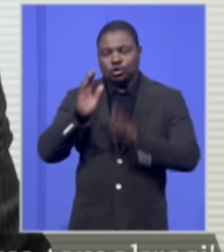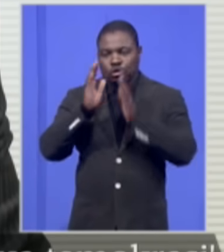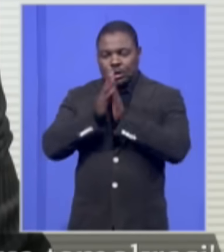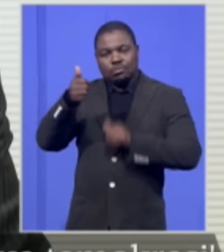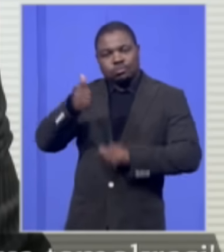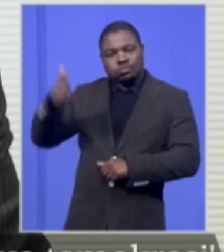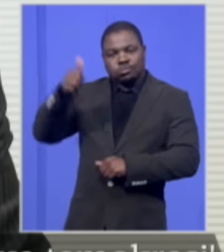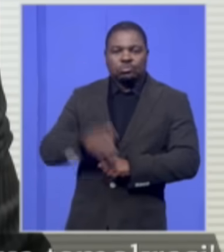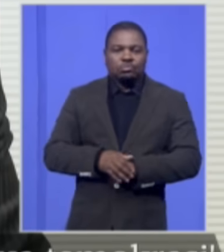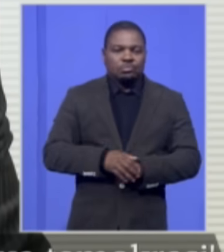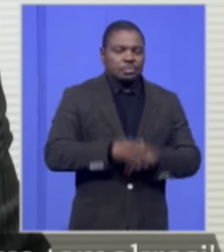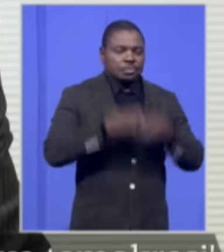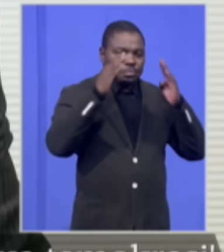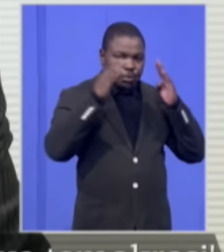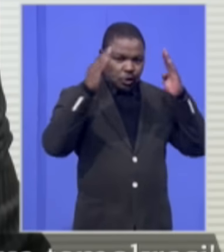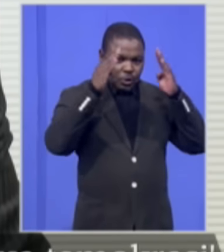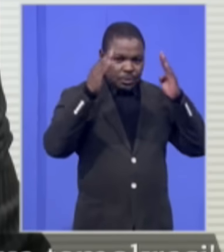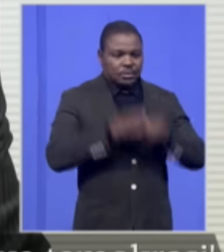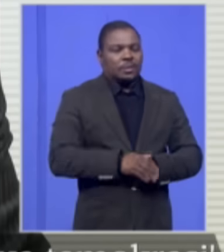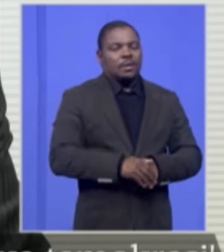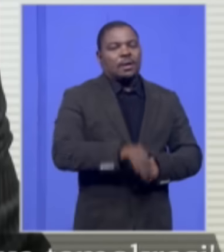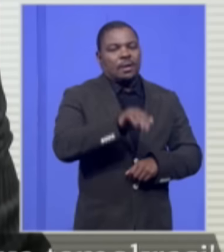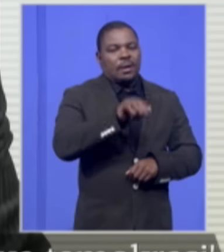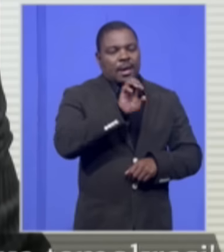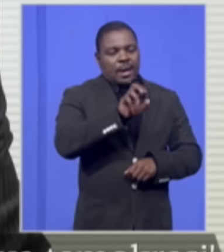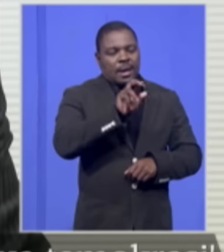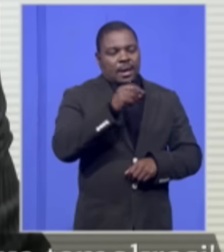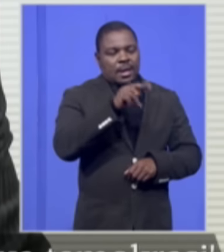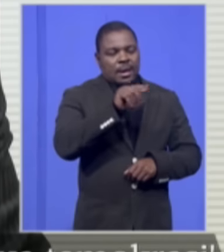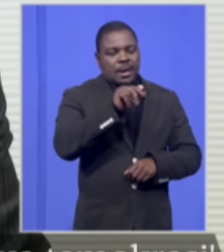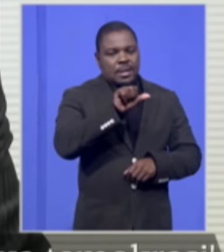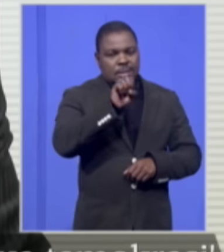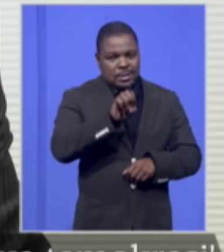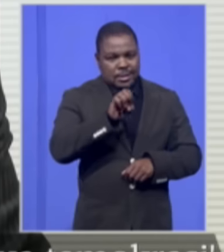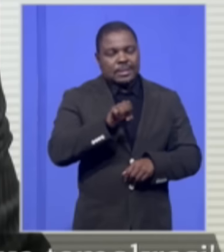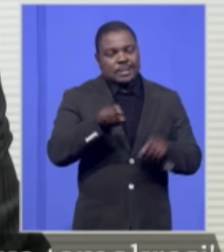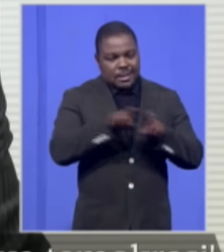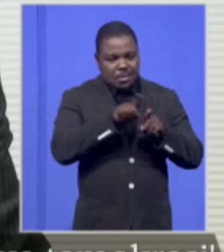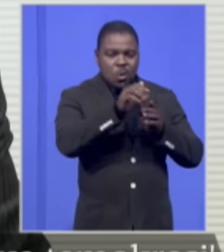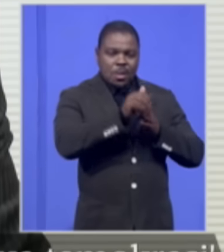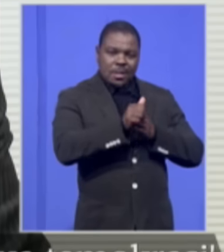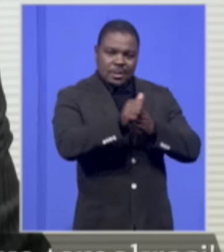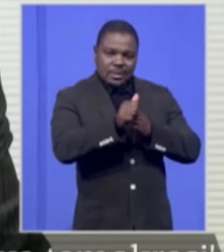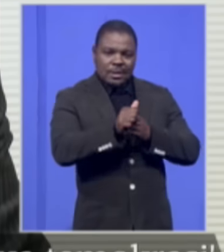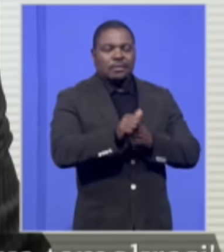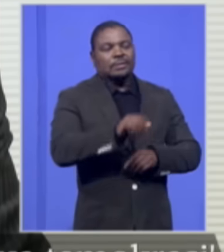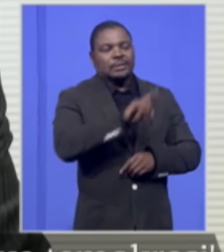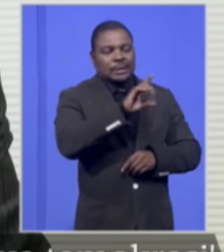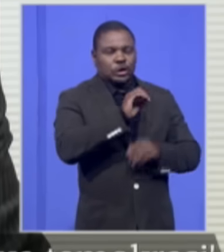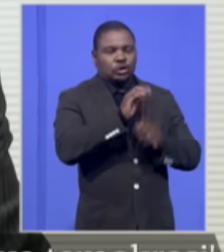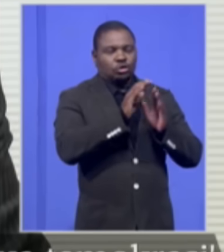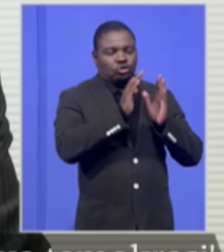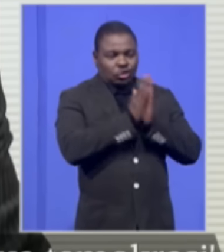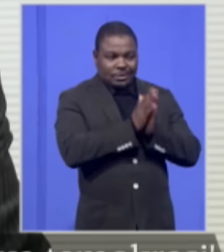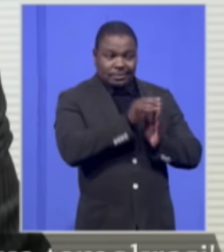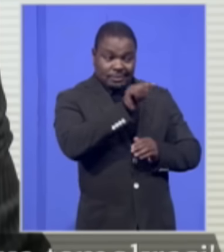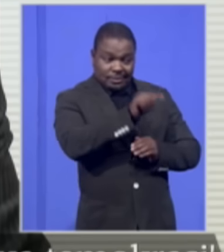His Grace Bishop Engenas Lekhanyane, leader of the St. Engenas Zion Christian